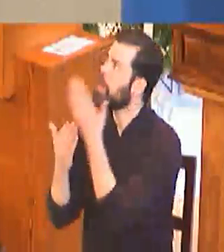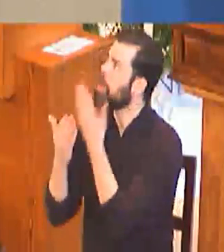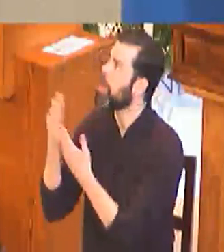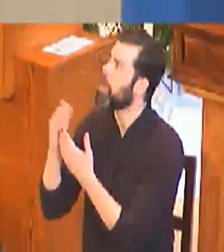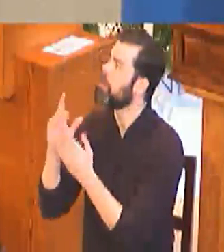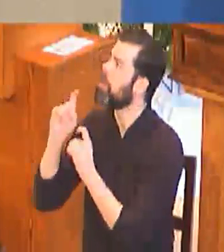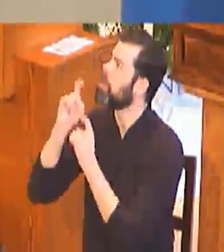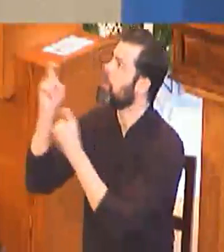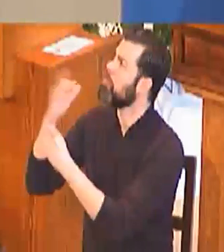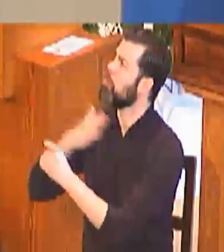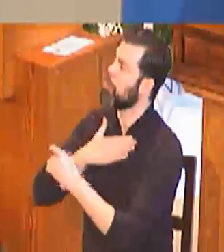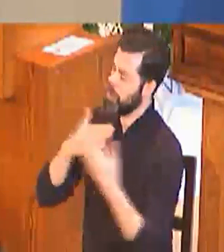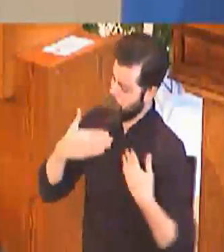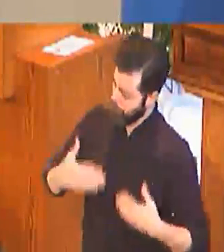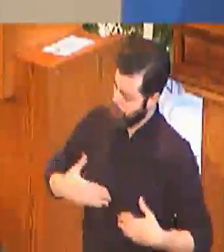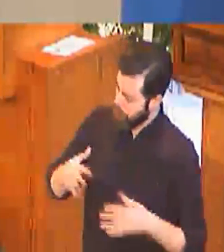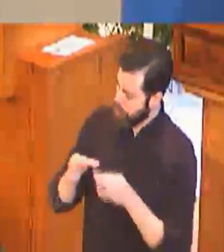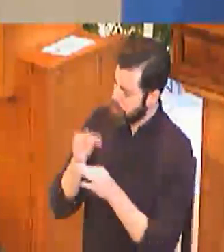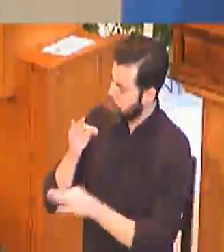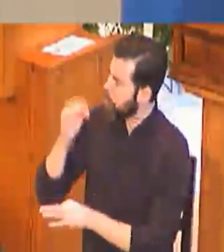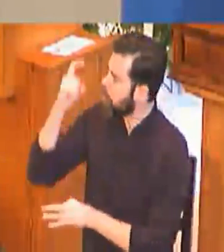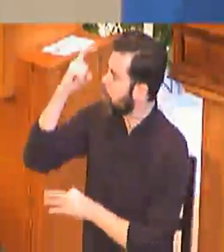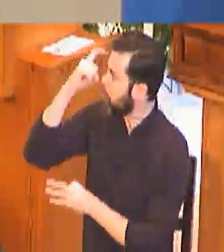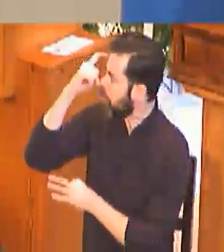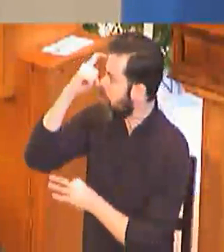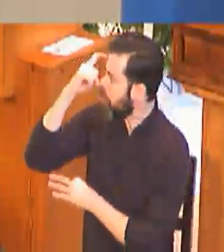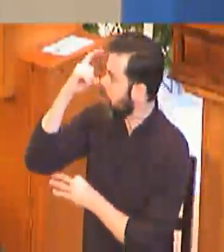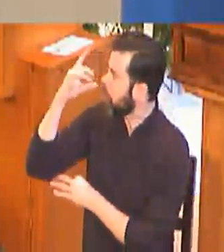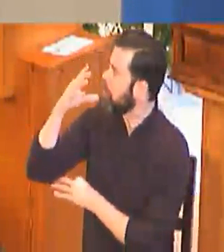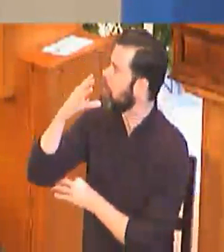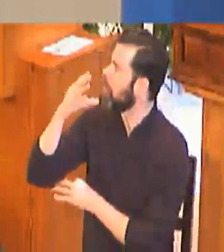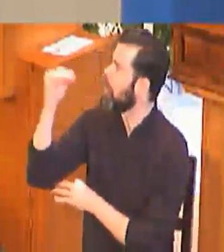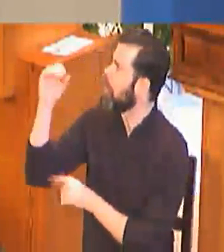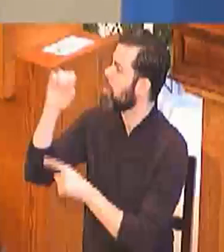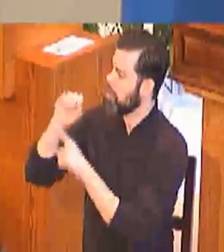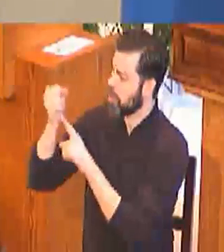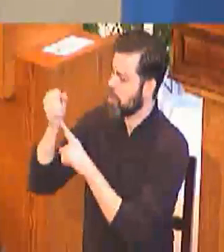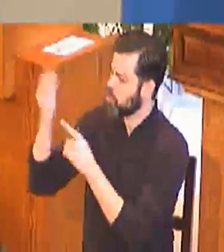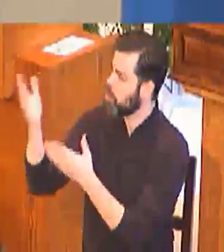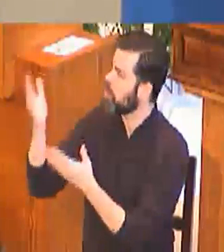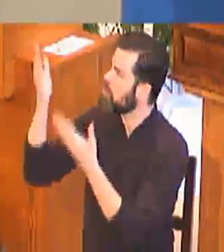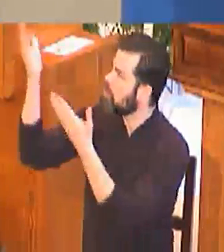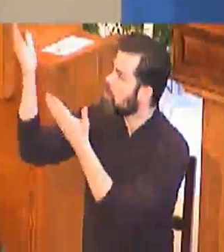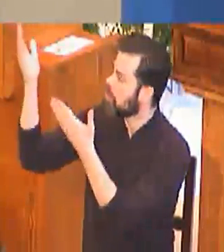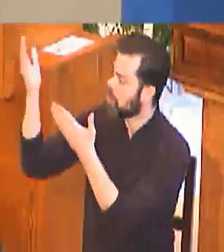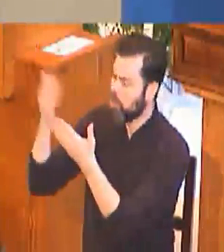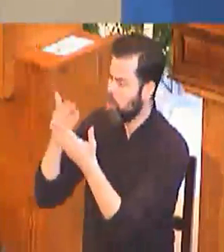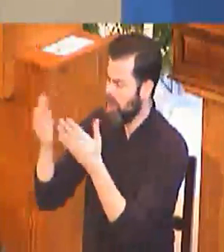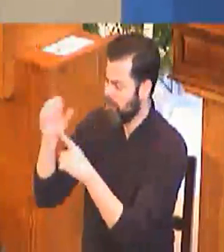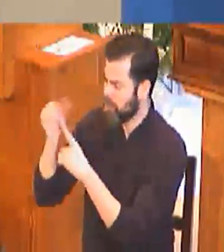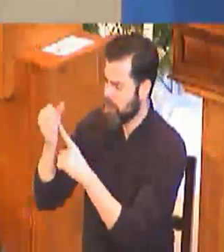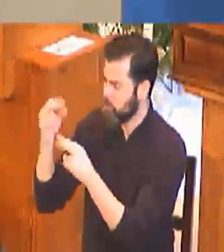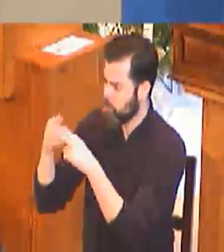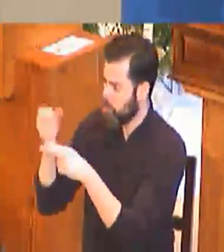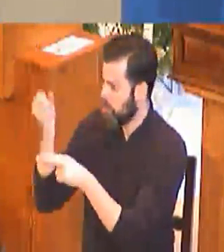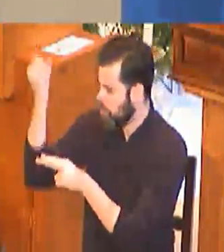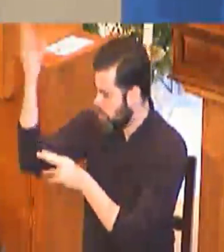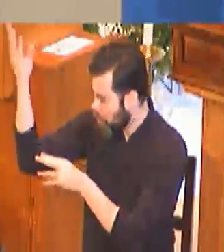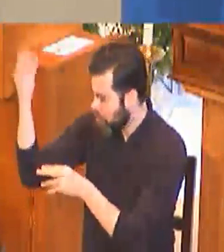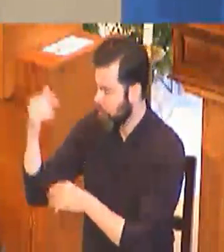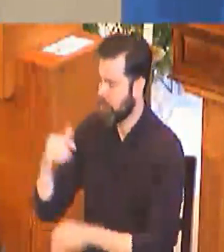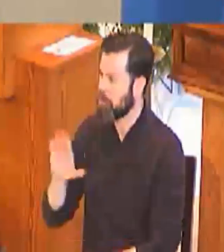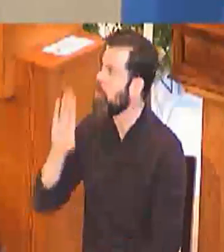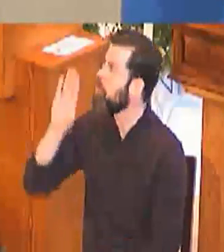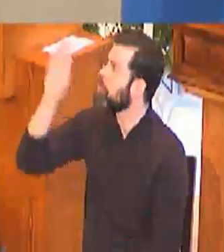body, spirit, mind, this situation, whatever it is you might be going through. Thy will